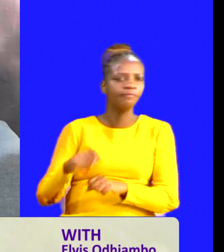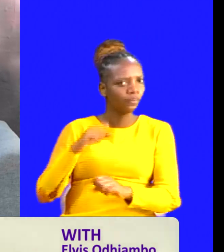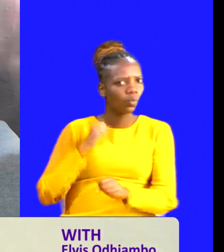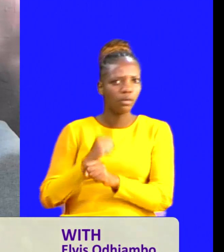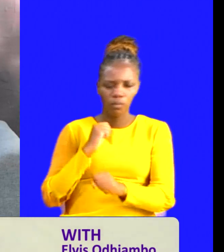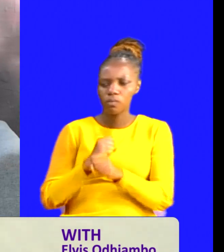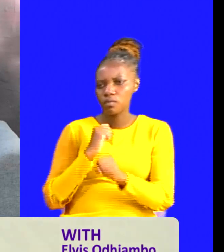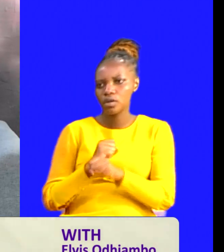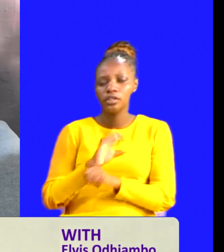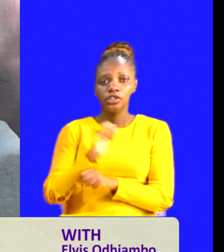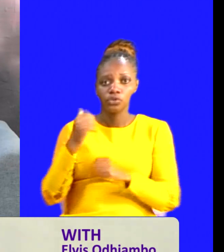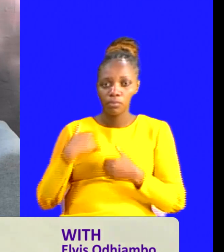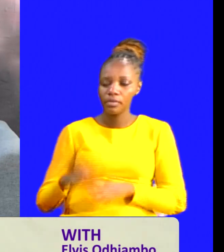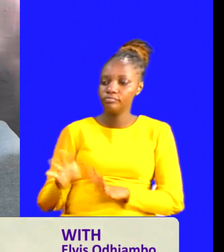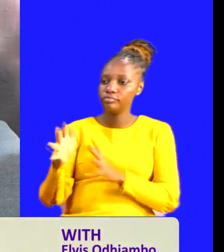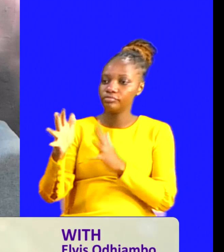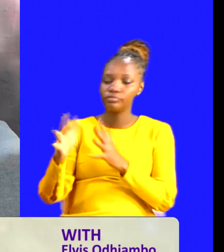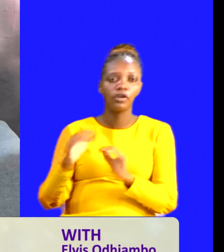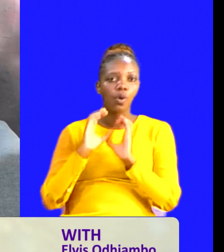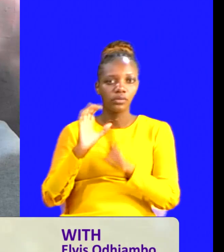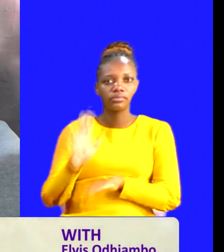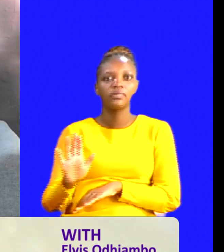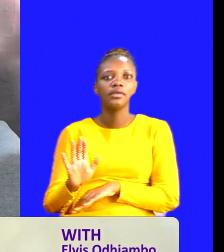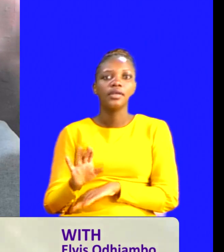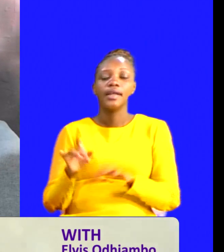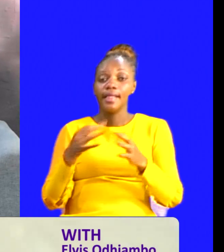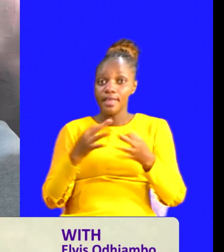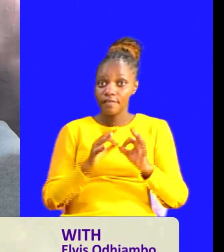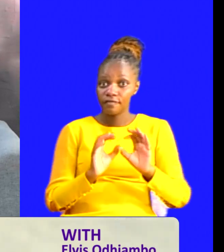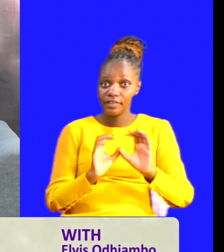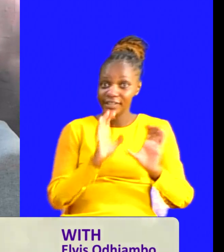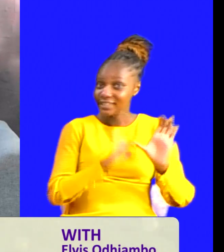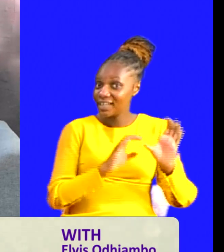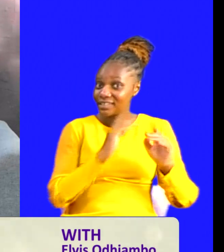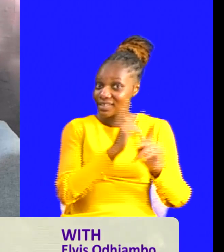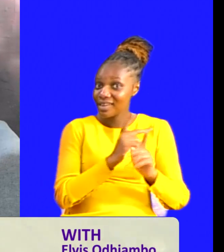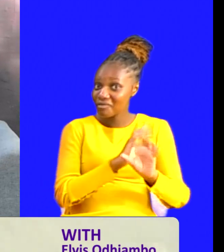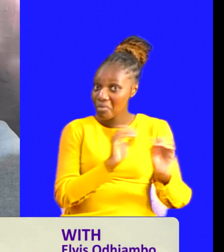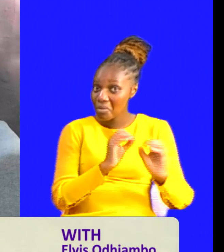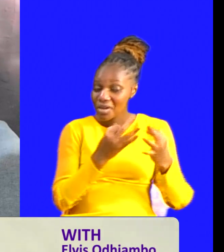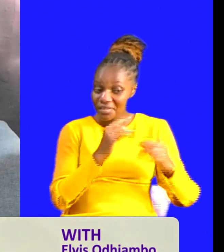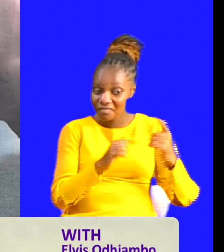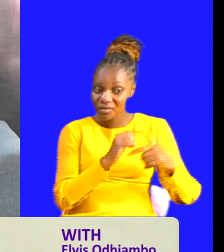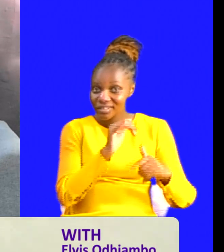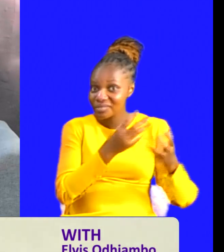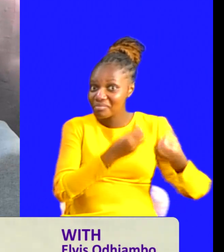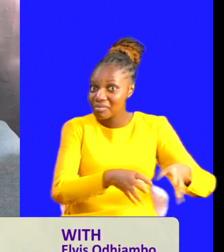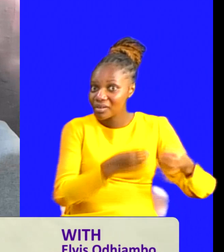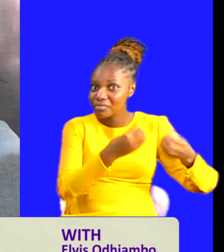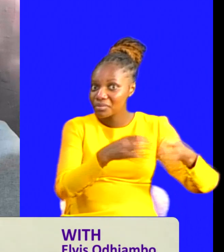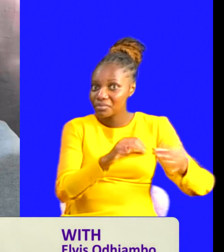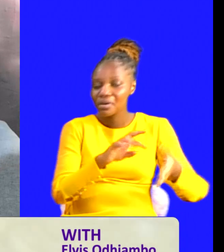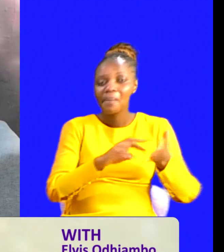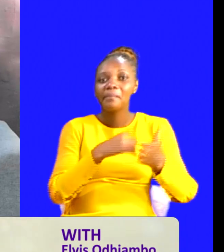to Unai Emery and the good work he's doing. And if Chelsea are not careful, when they continue with such performances, the Carabao will not